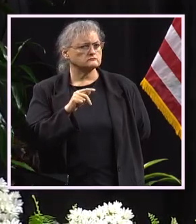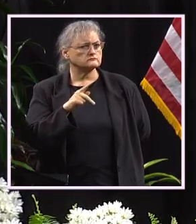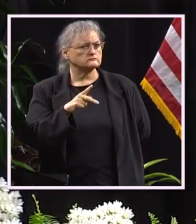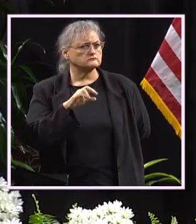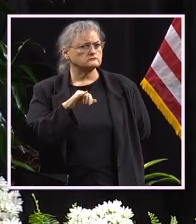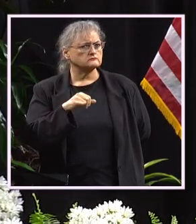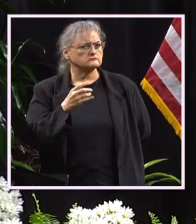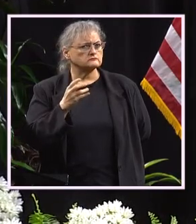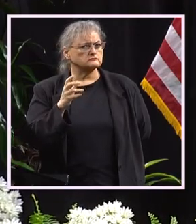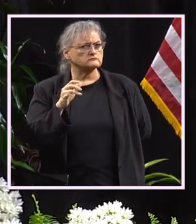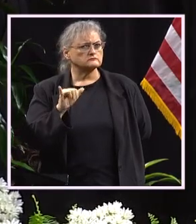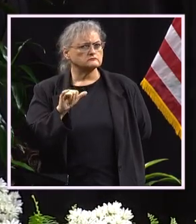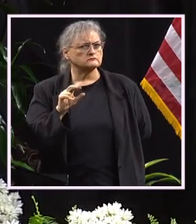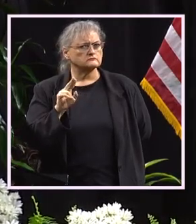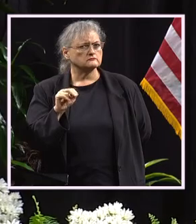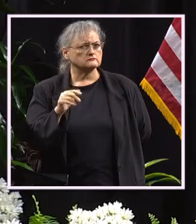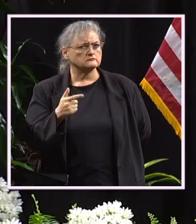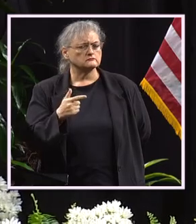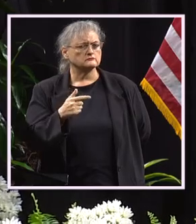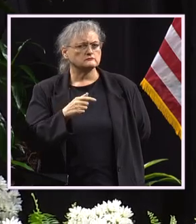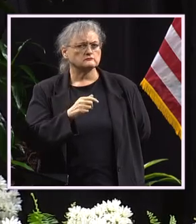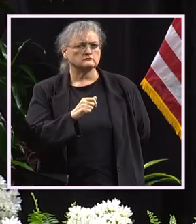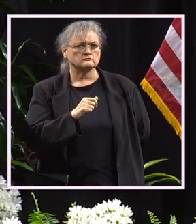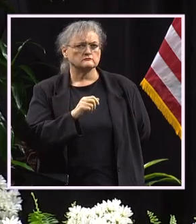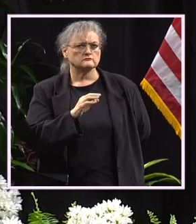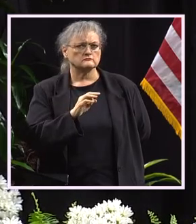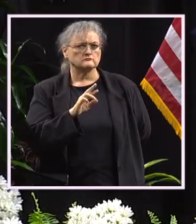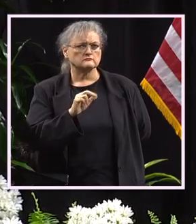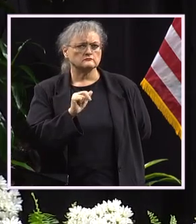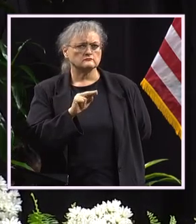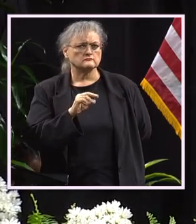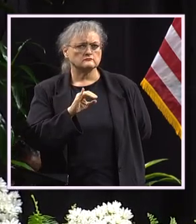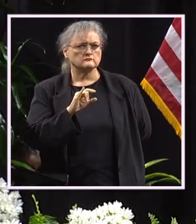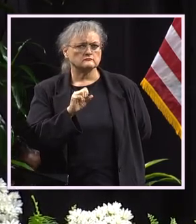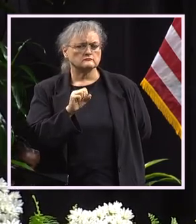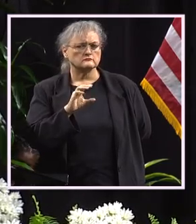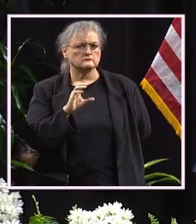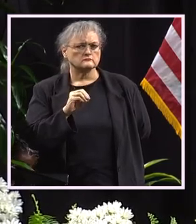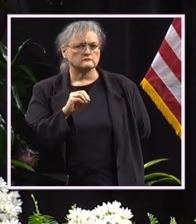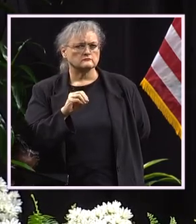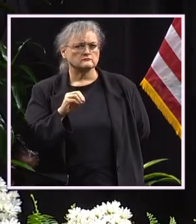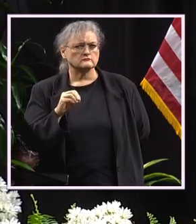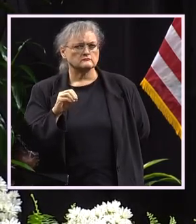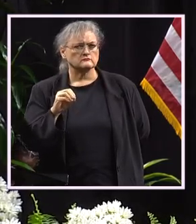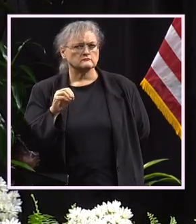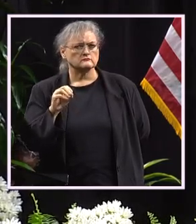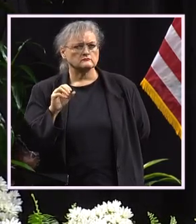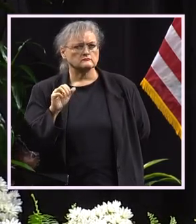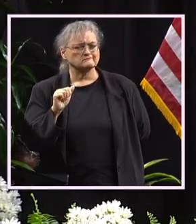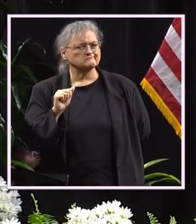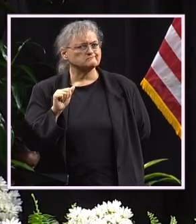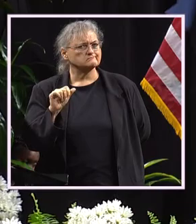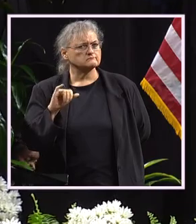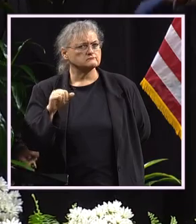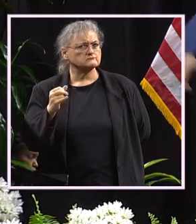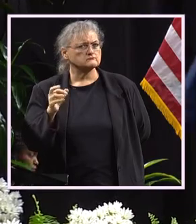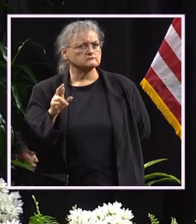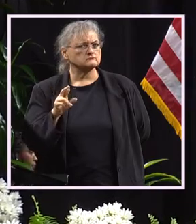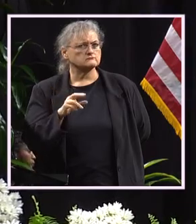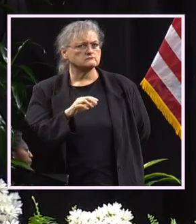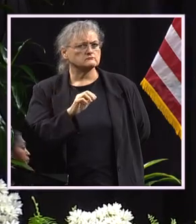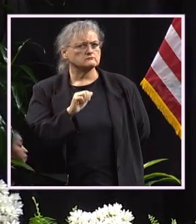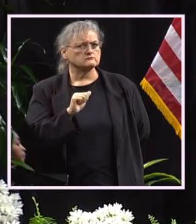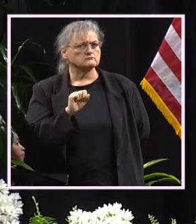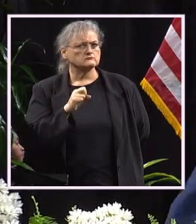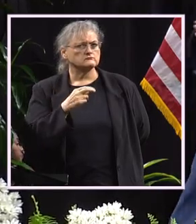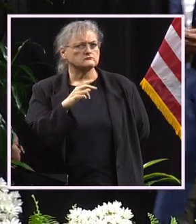Gion, Master of Architecture. Francisco Assis Loredo Jr., Master of Architecture. Ashley Marie Vasquez, Master